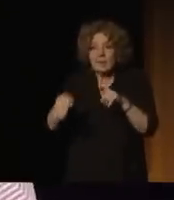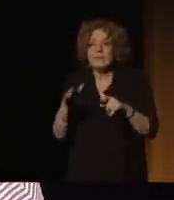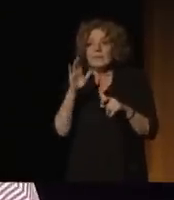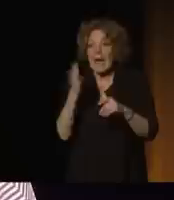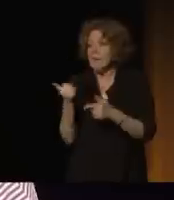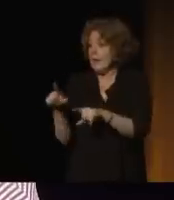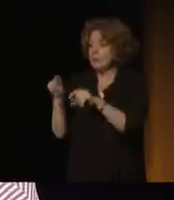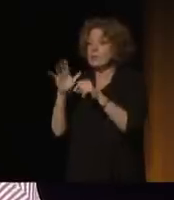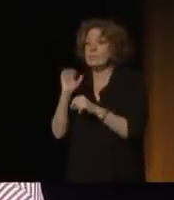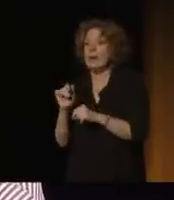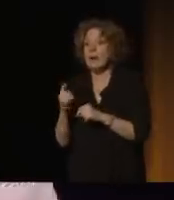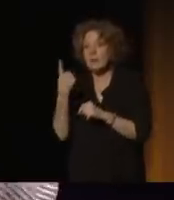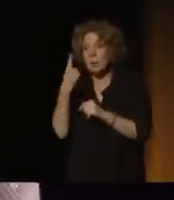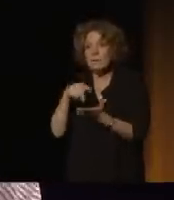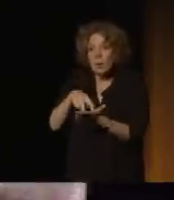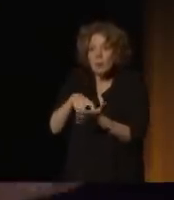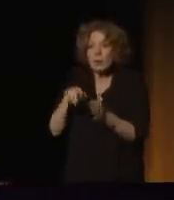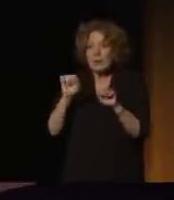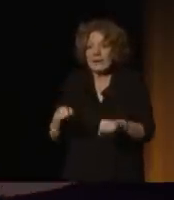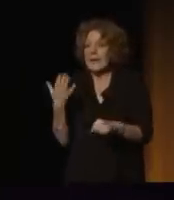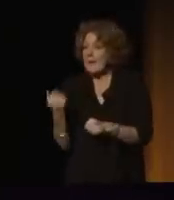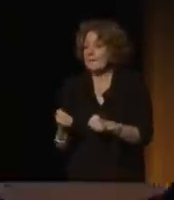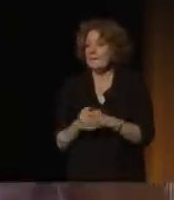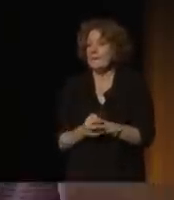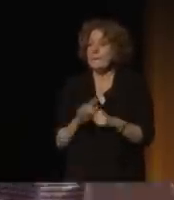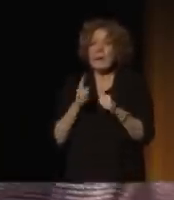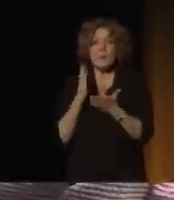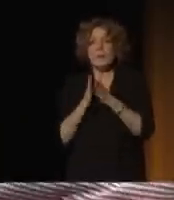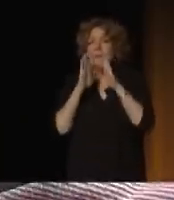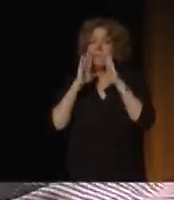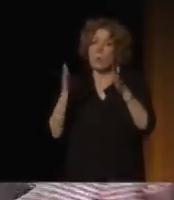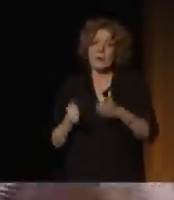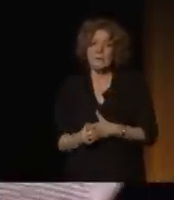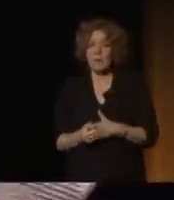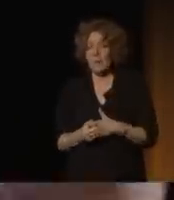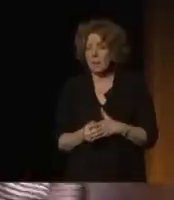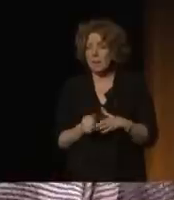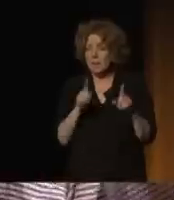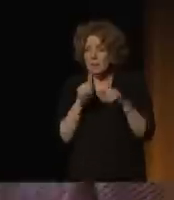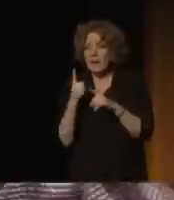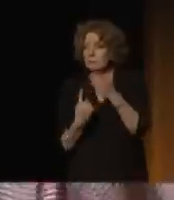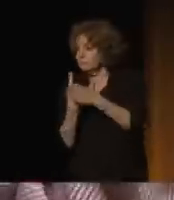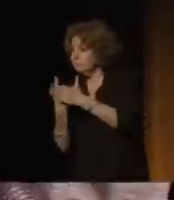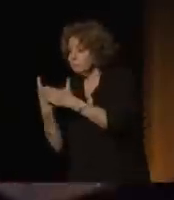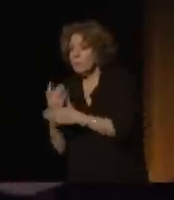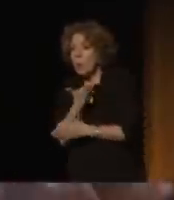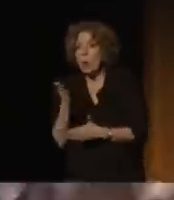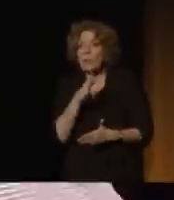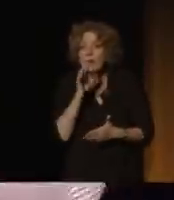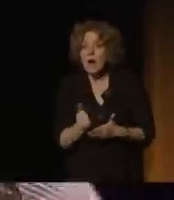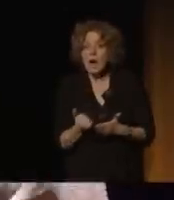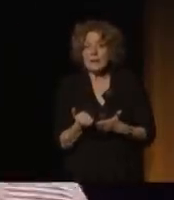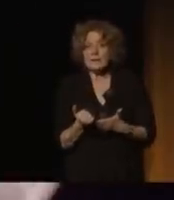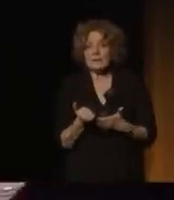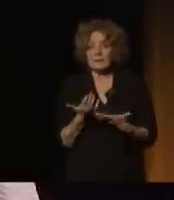that's why he was vulnerable. And then it was just this incredibly wonderful cascading thing, one after another, like all the guys you couldn't stand the